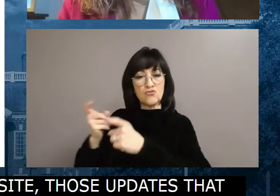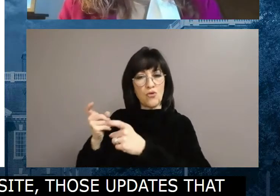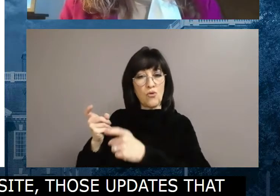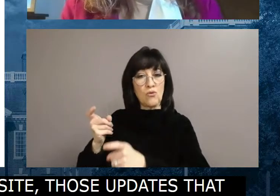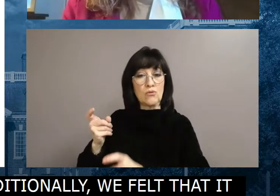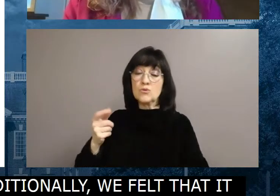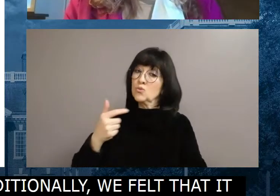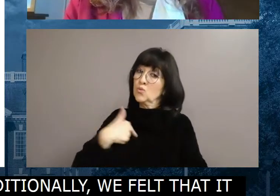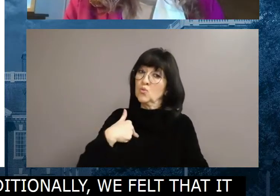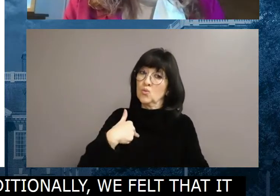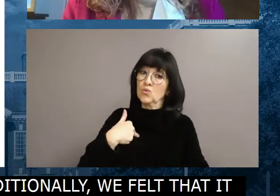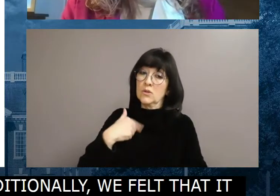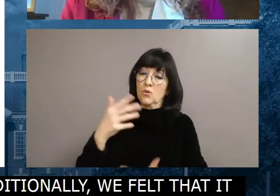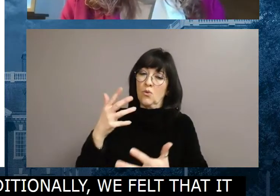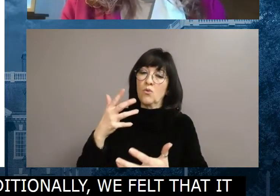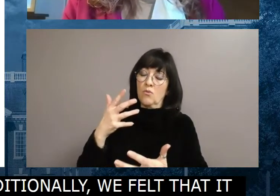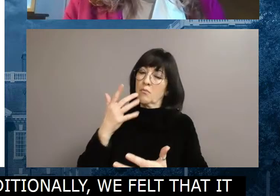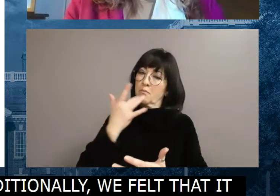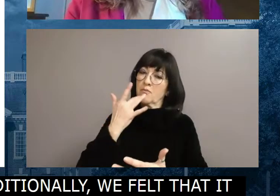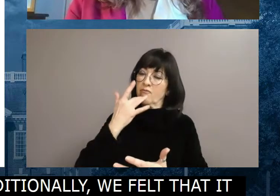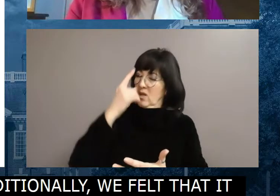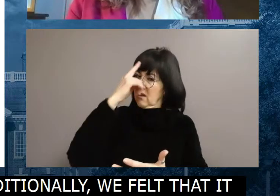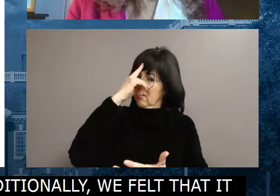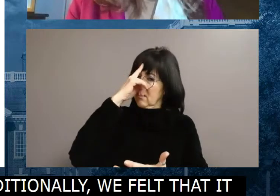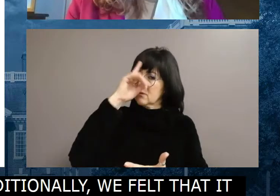list, developmental